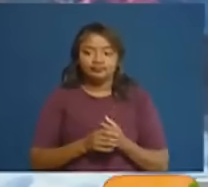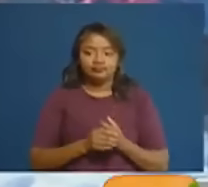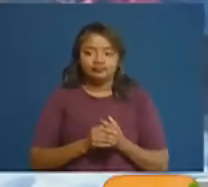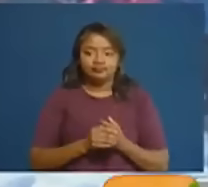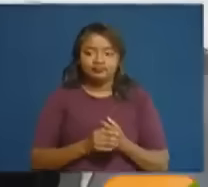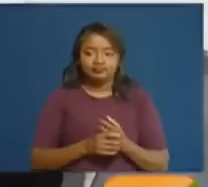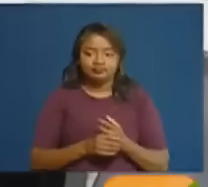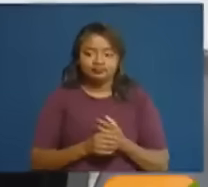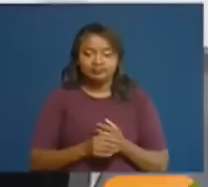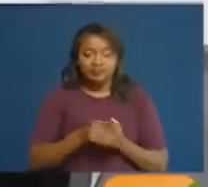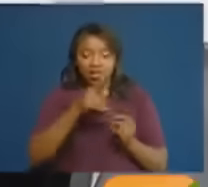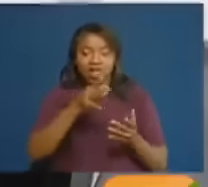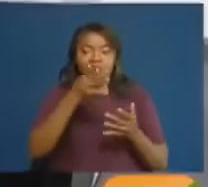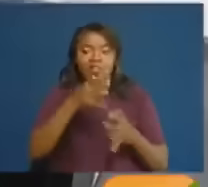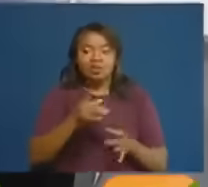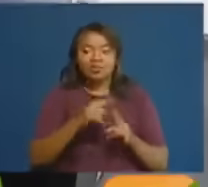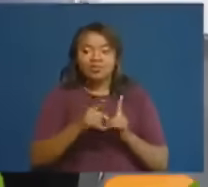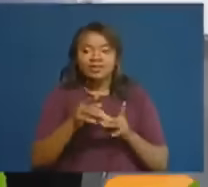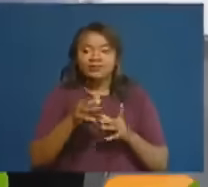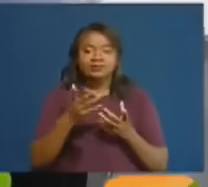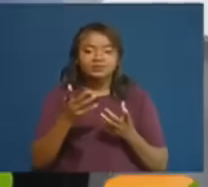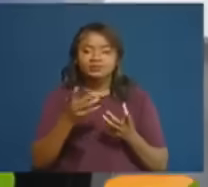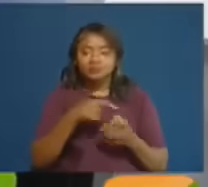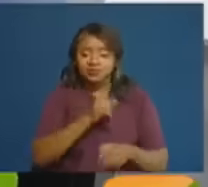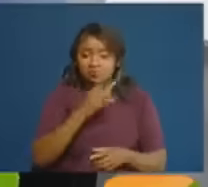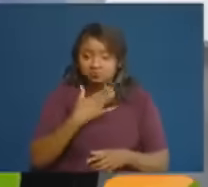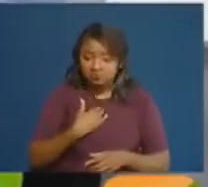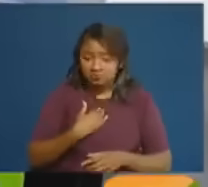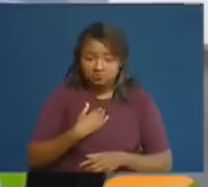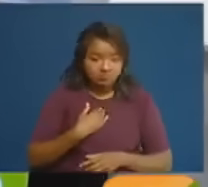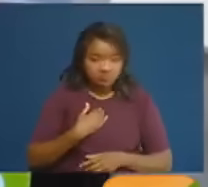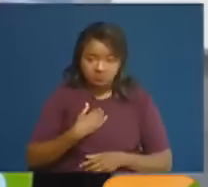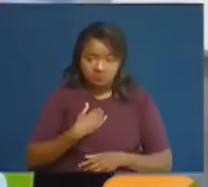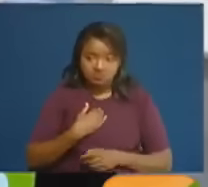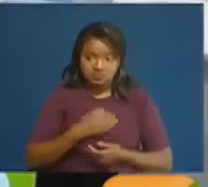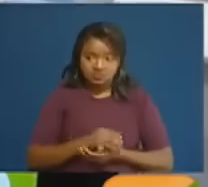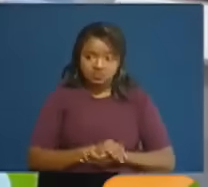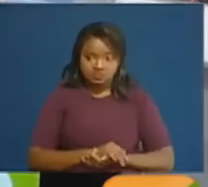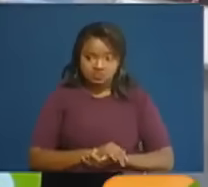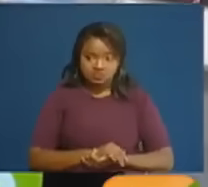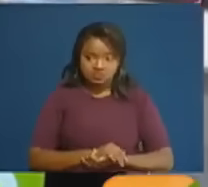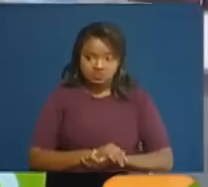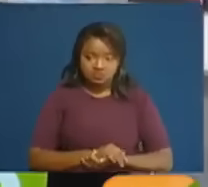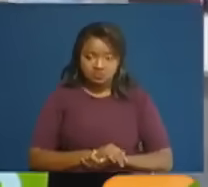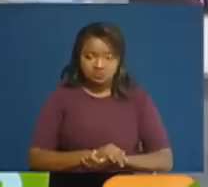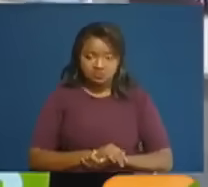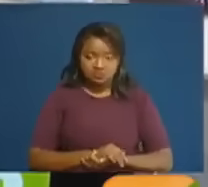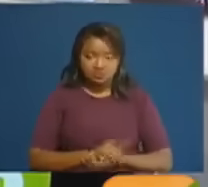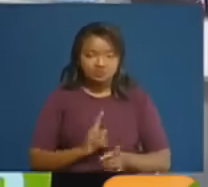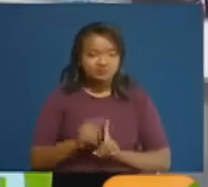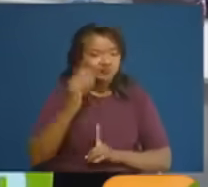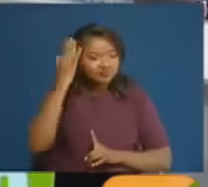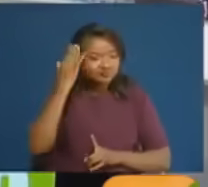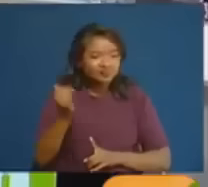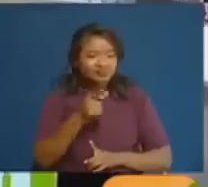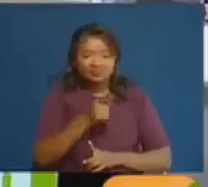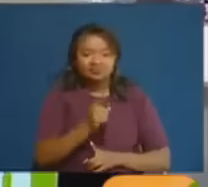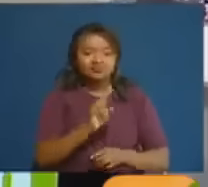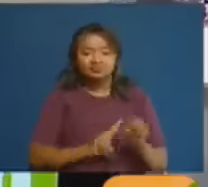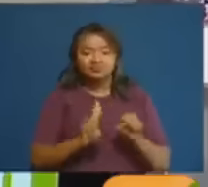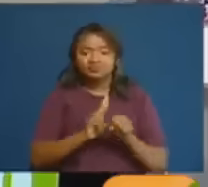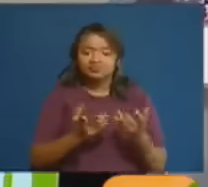enforced disappearances, that is Irungu Houghton. Why is this being used to deal with people that would